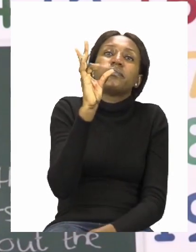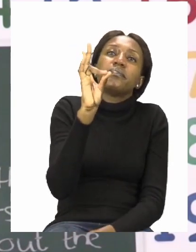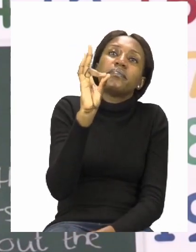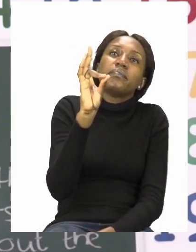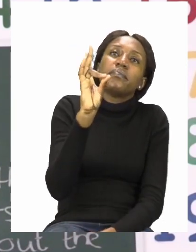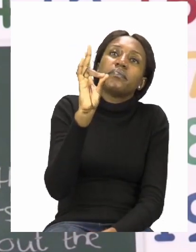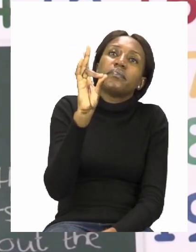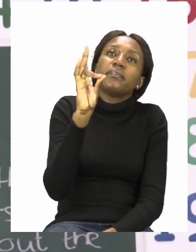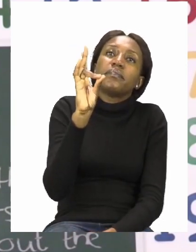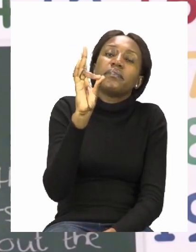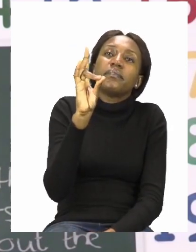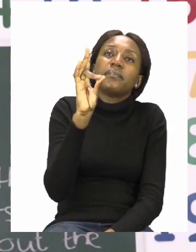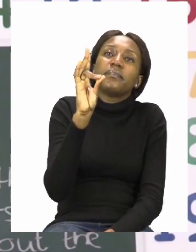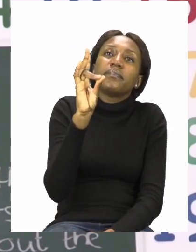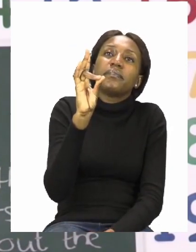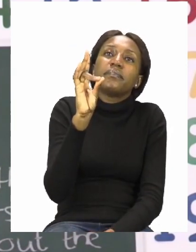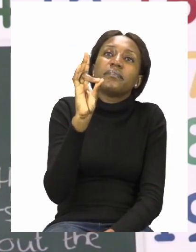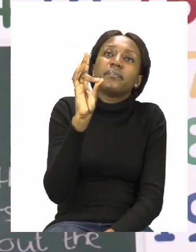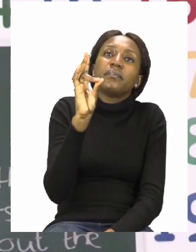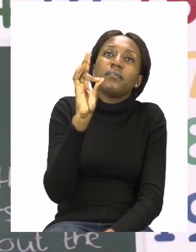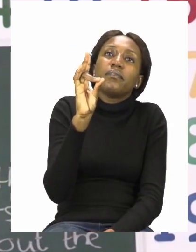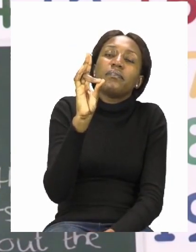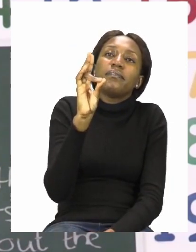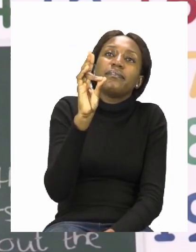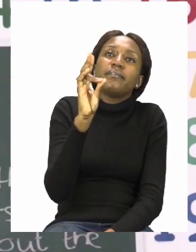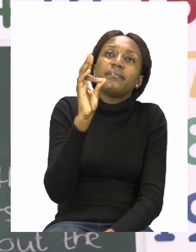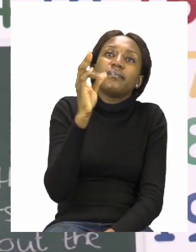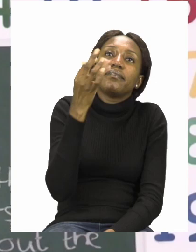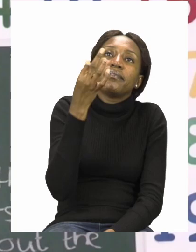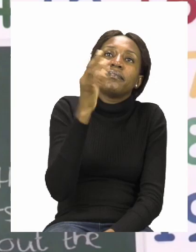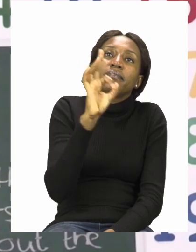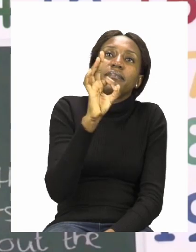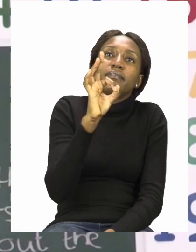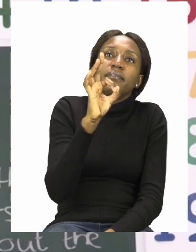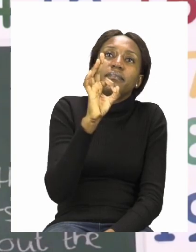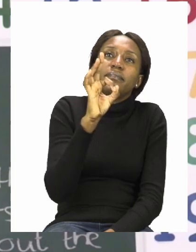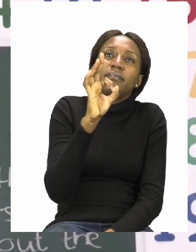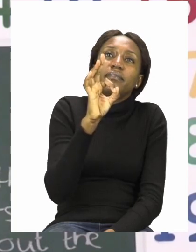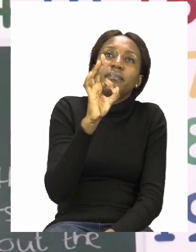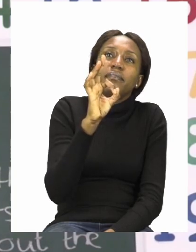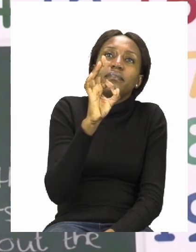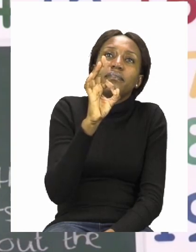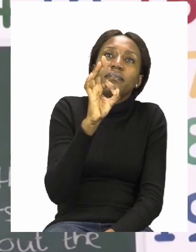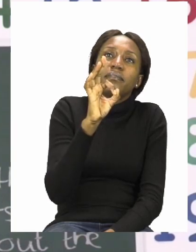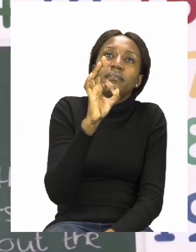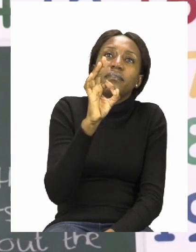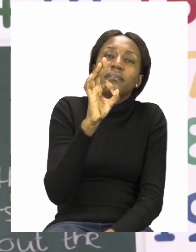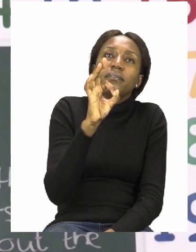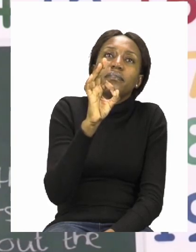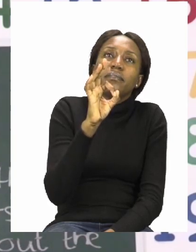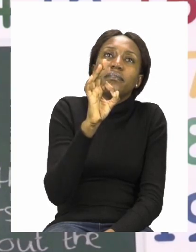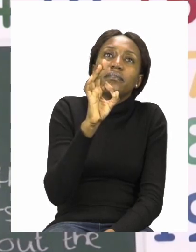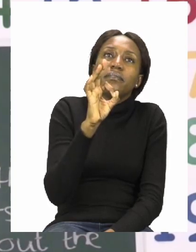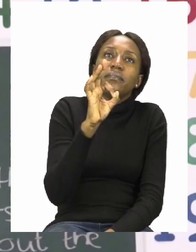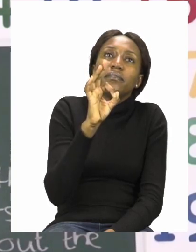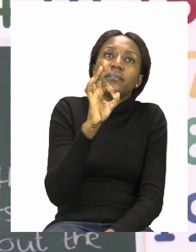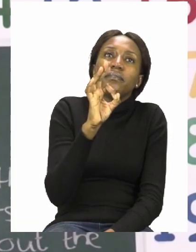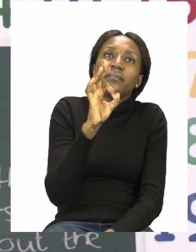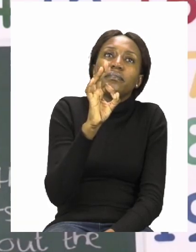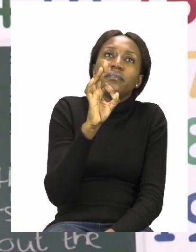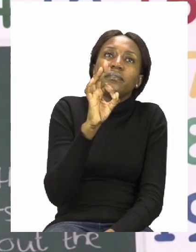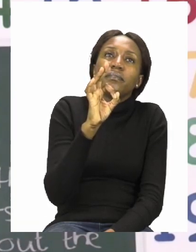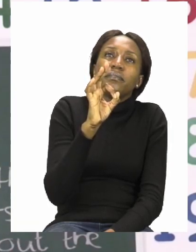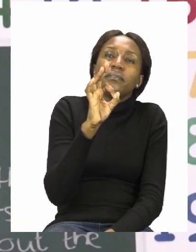or a 7 and a 9. If you see any of